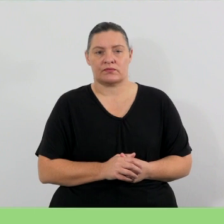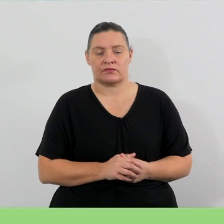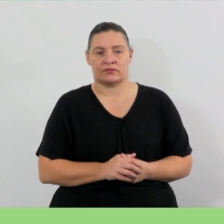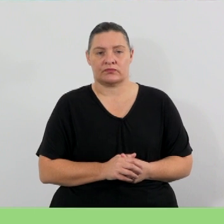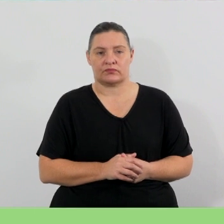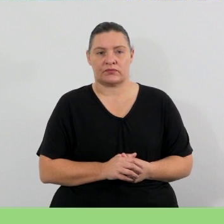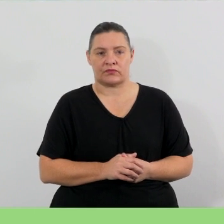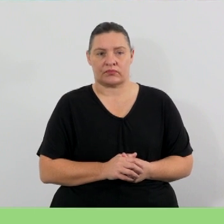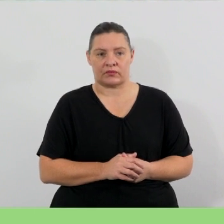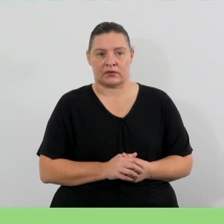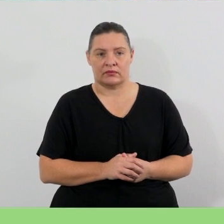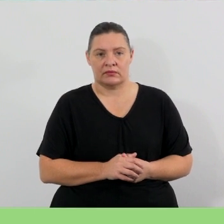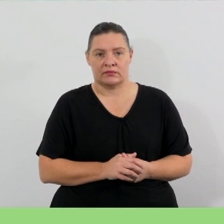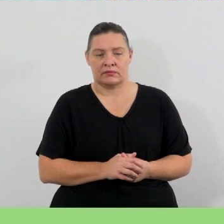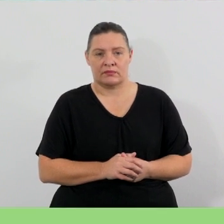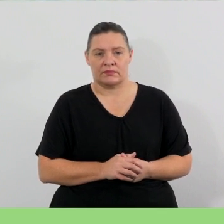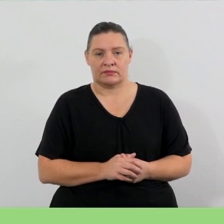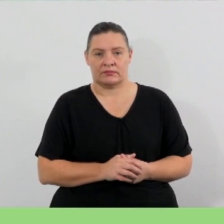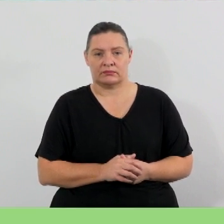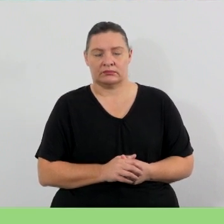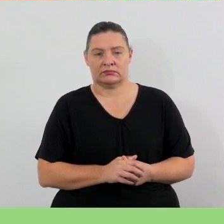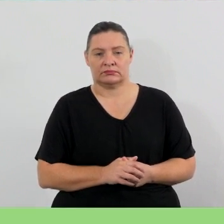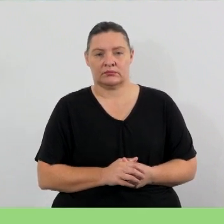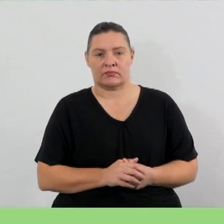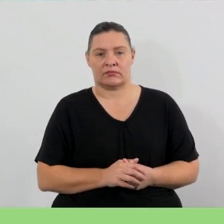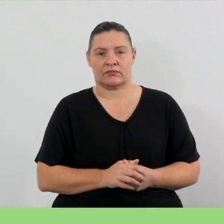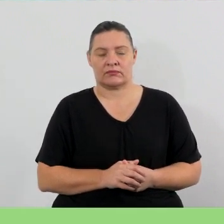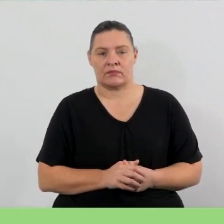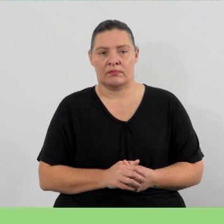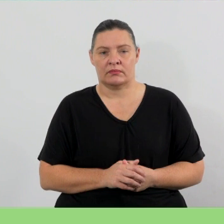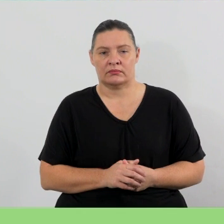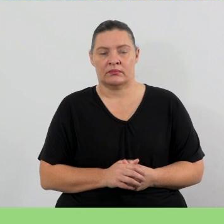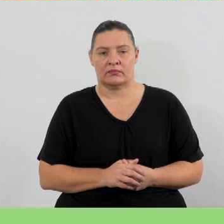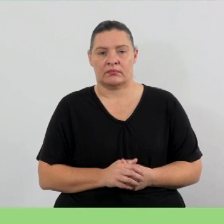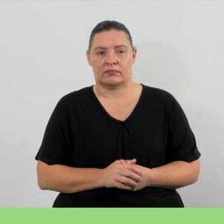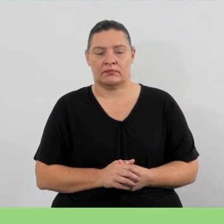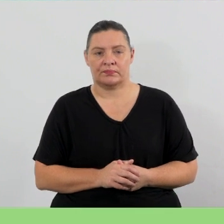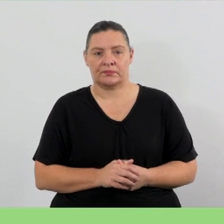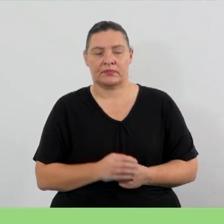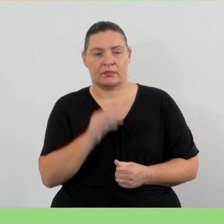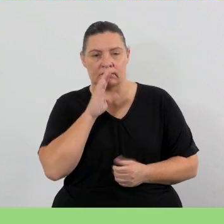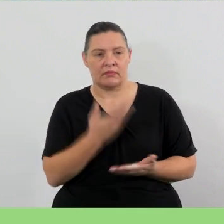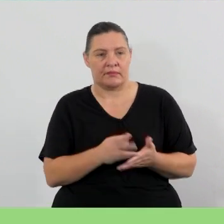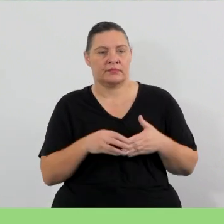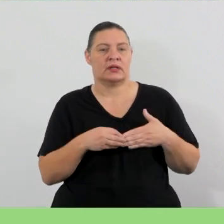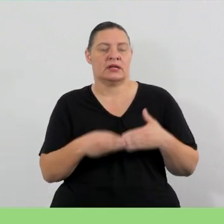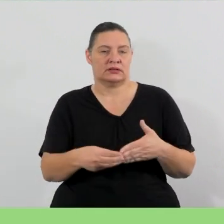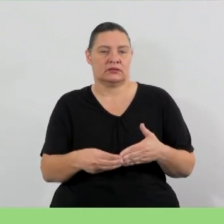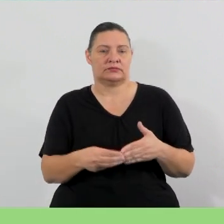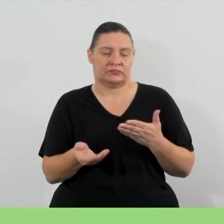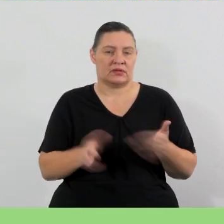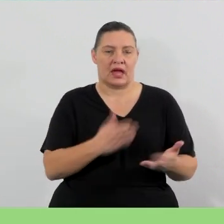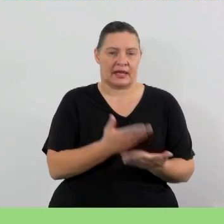will not have anything to feed on, or animals or organisms to feed on, which then can lead to